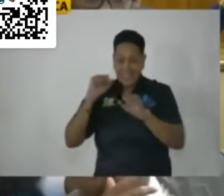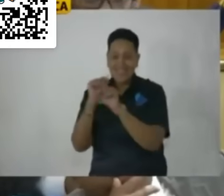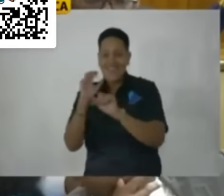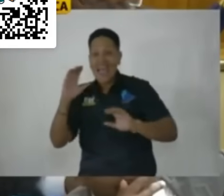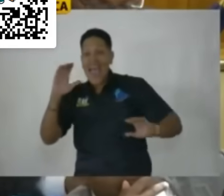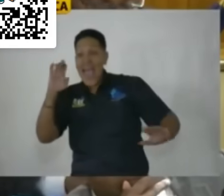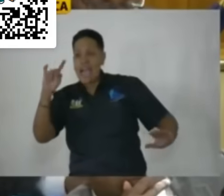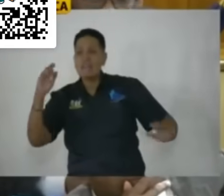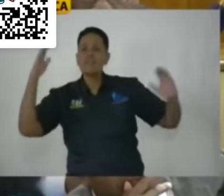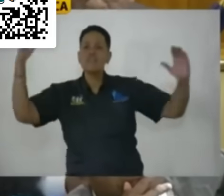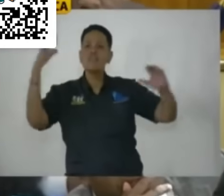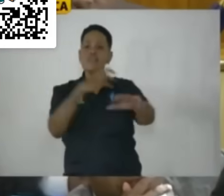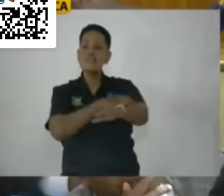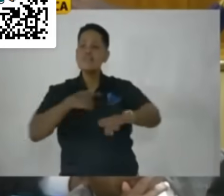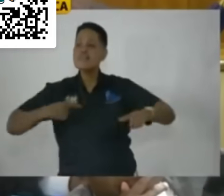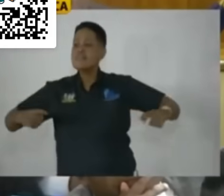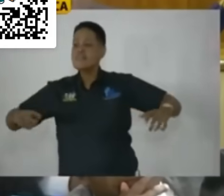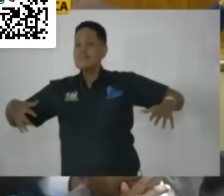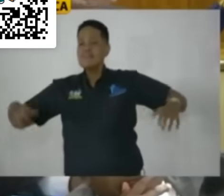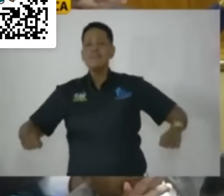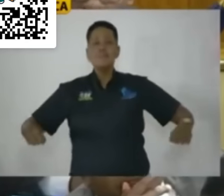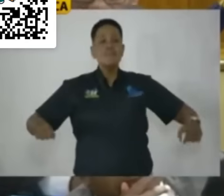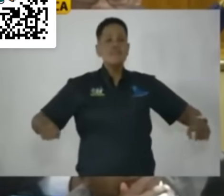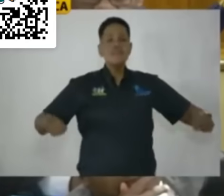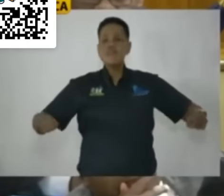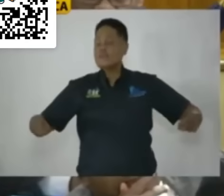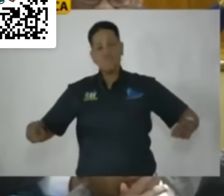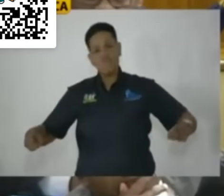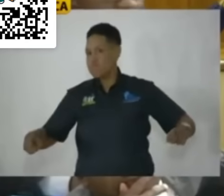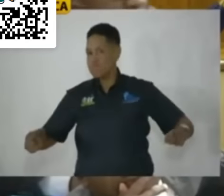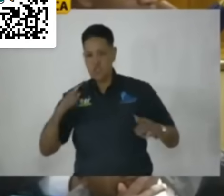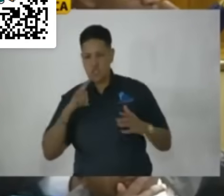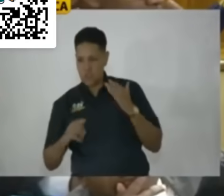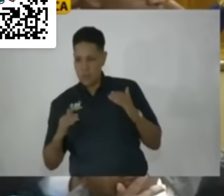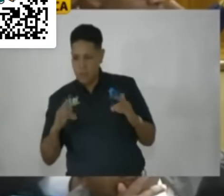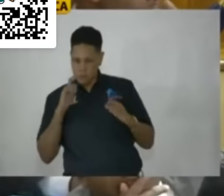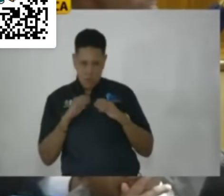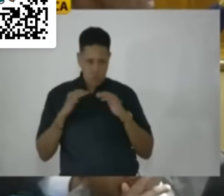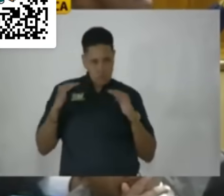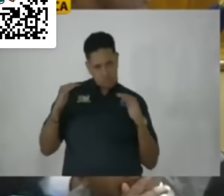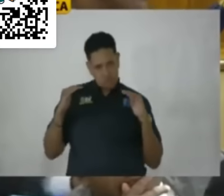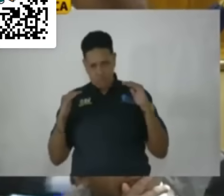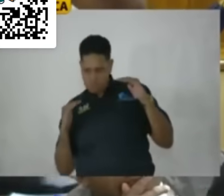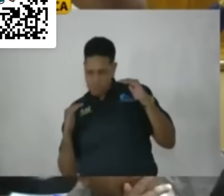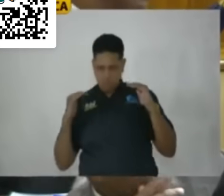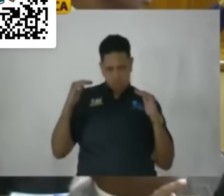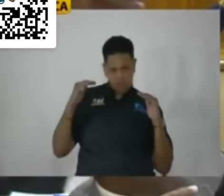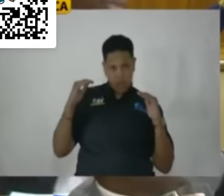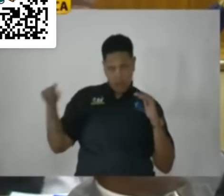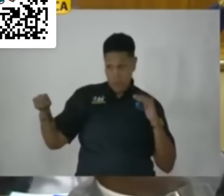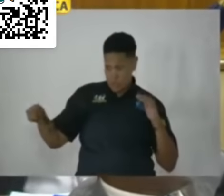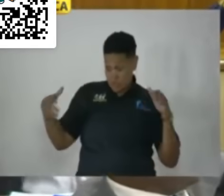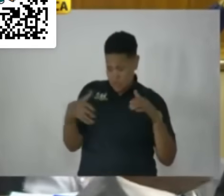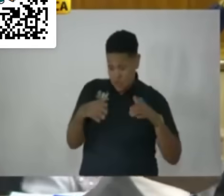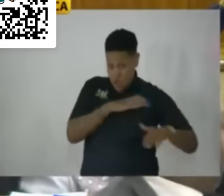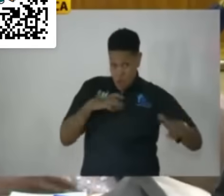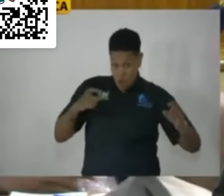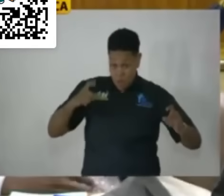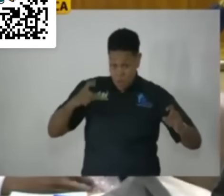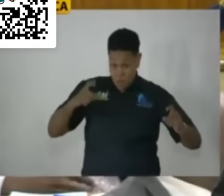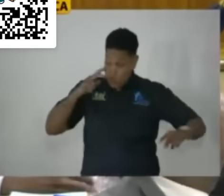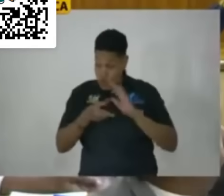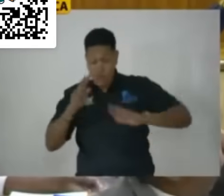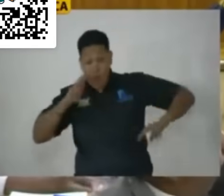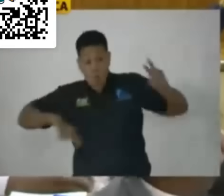excess. And that is why these sessional committees, which are review and oversight committees,